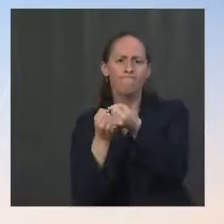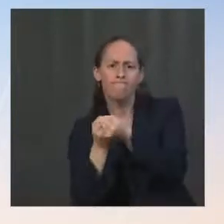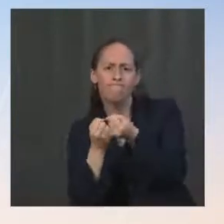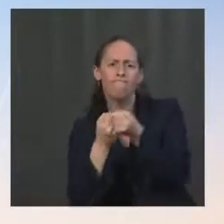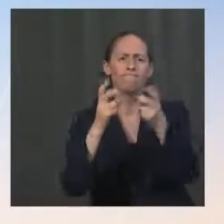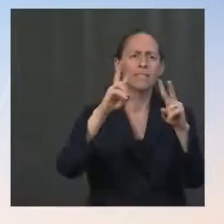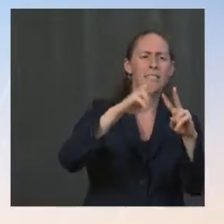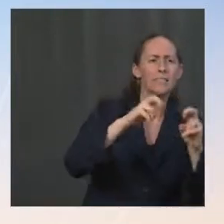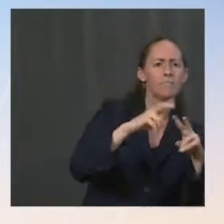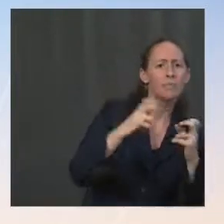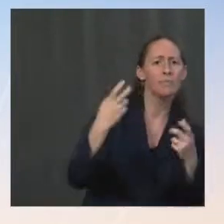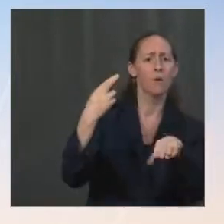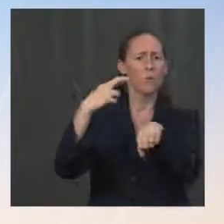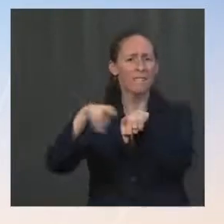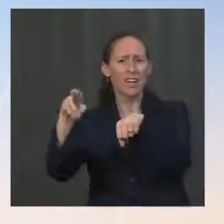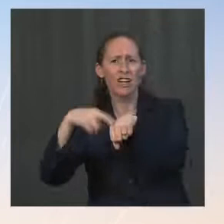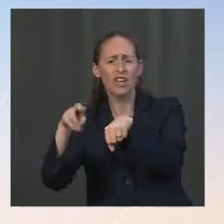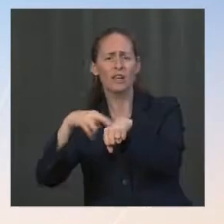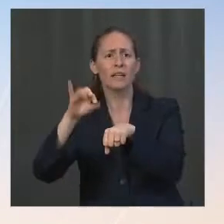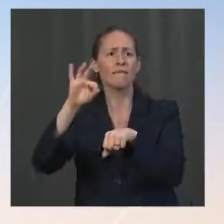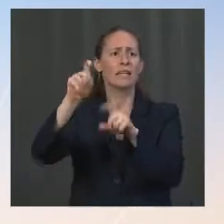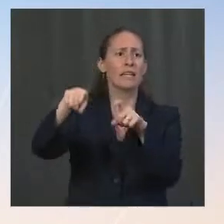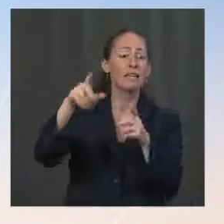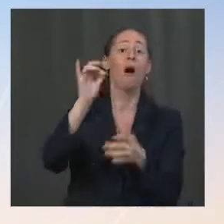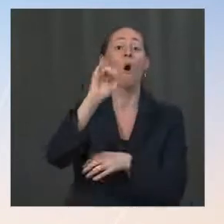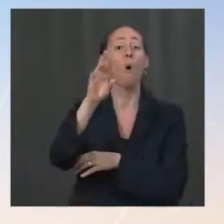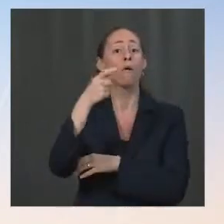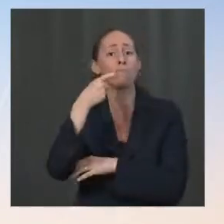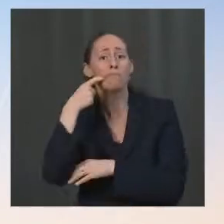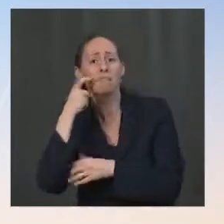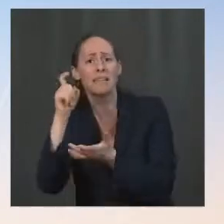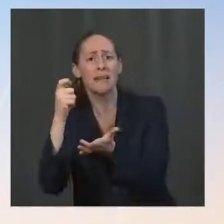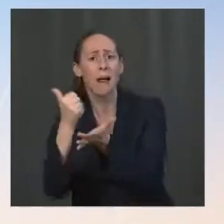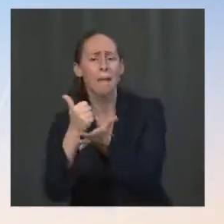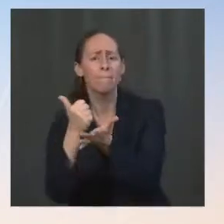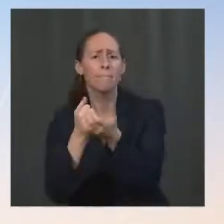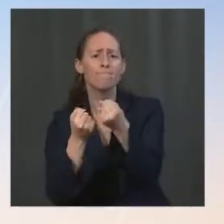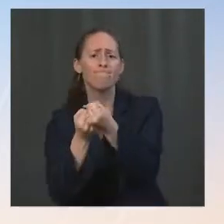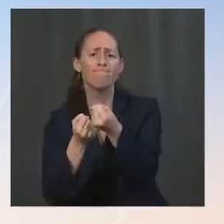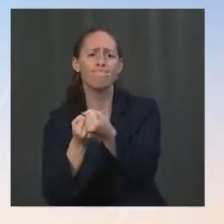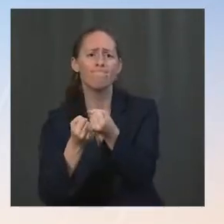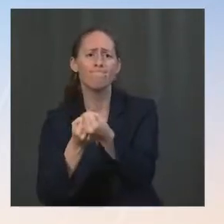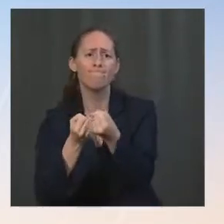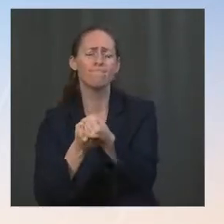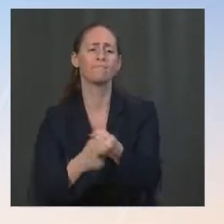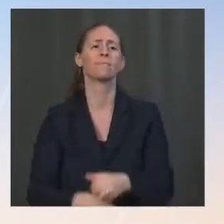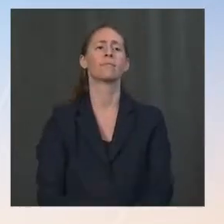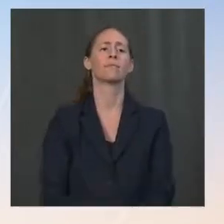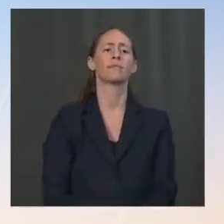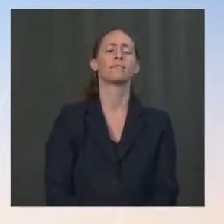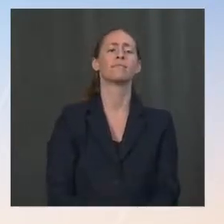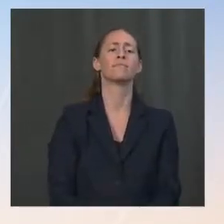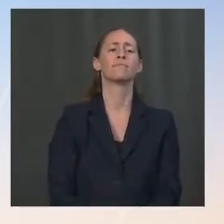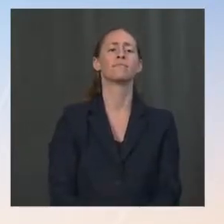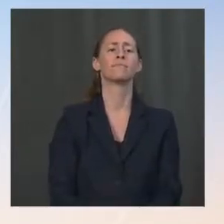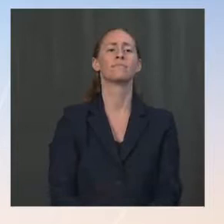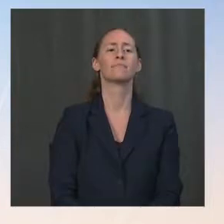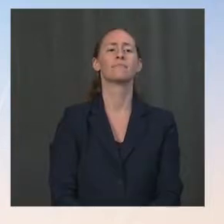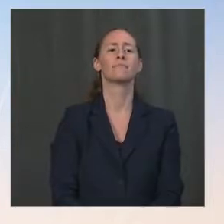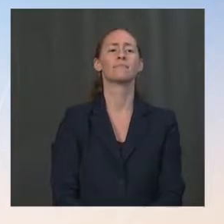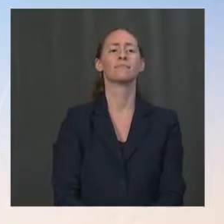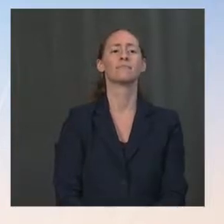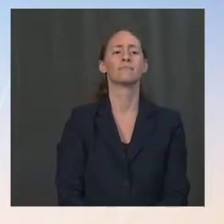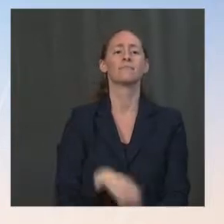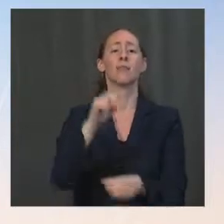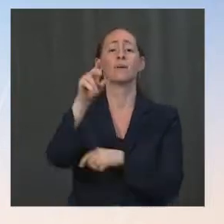conditions and substance use disorders. And this will also, the Substance Abuse and Mental Health Services Administration is also granting